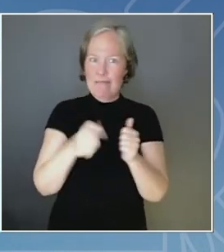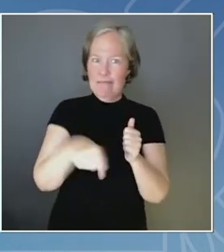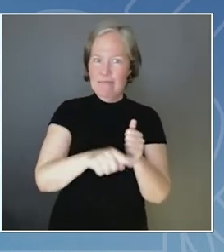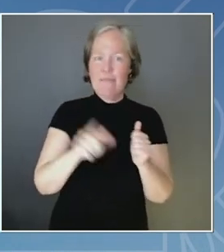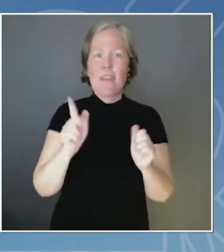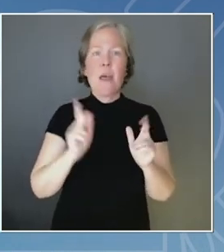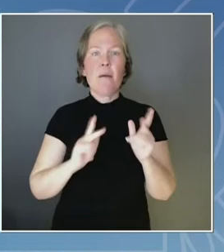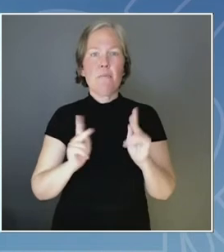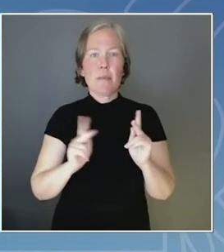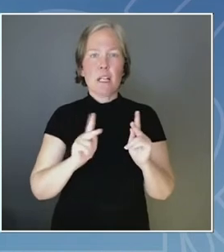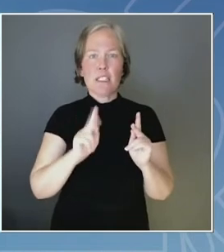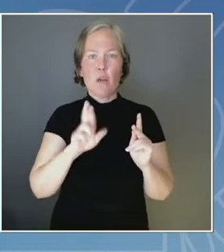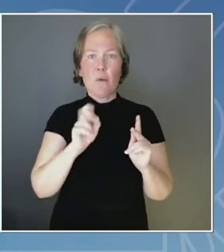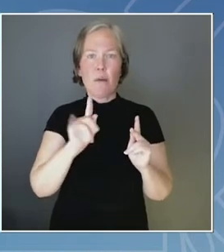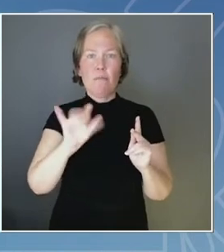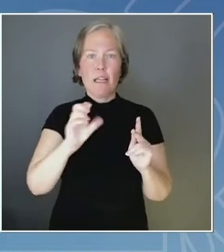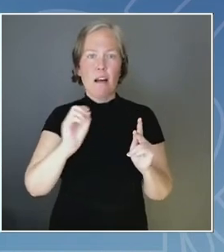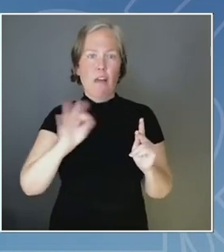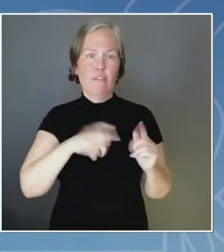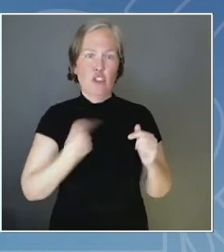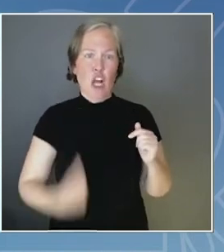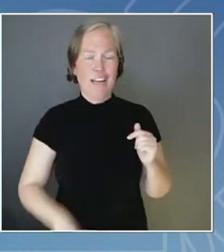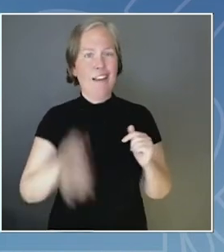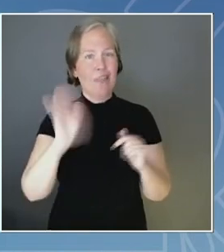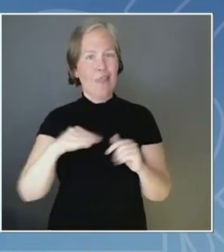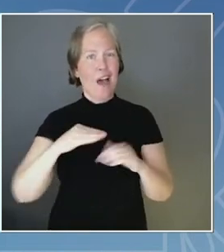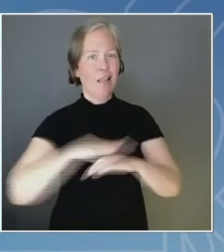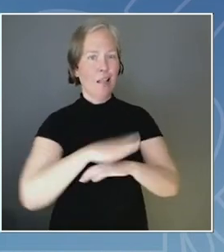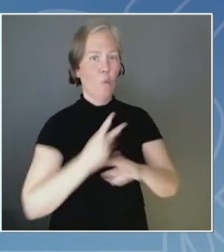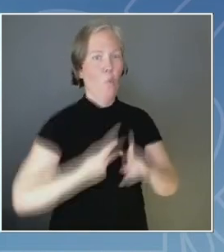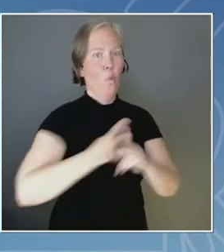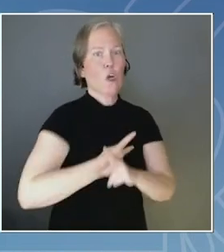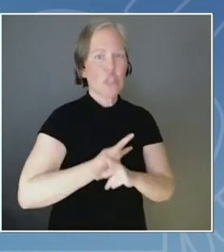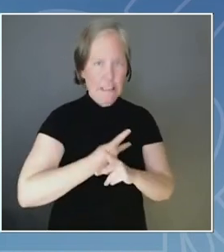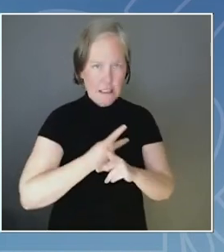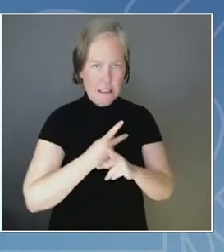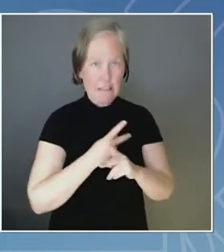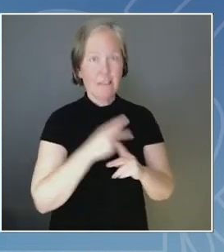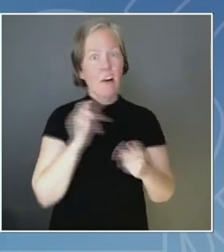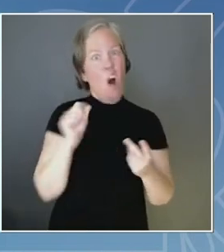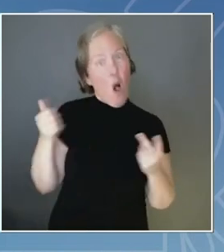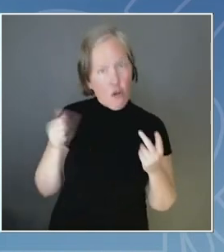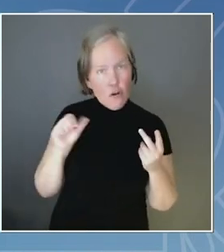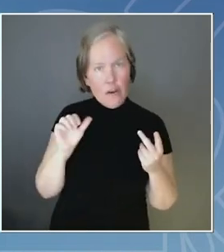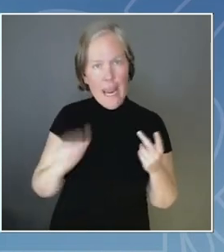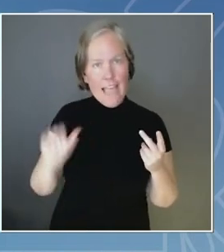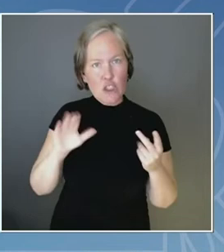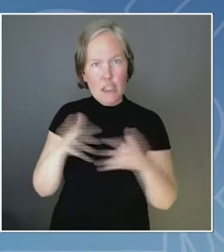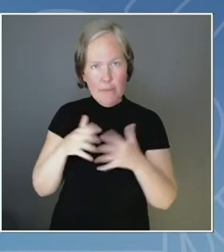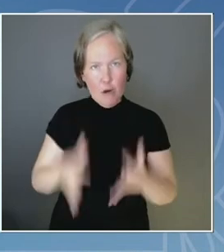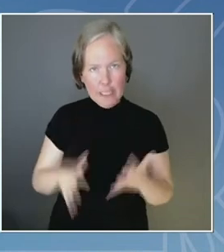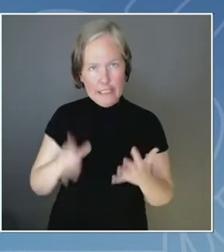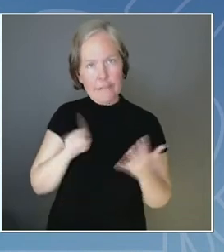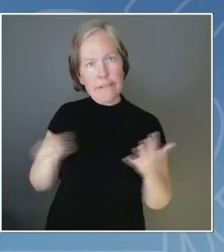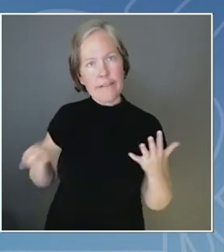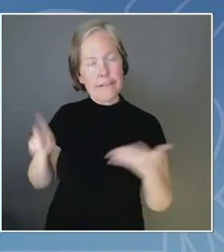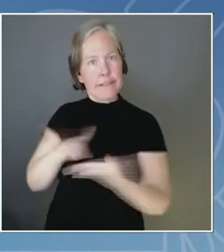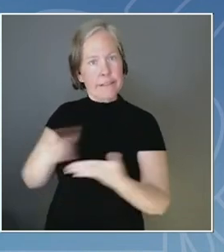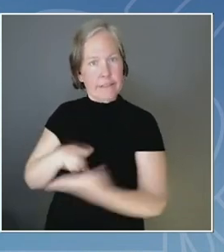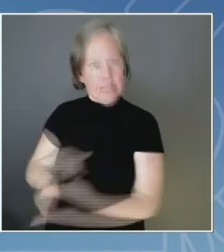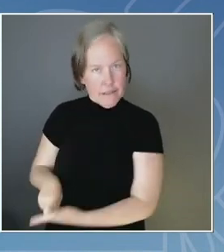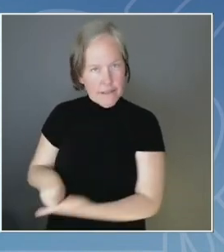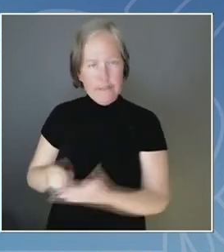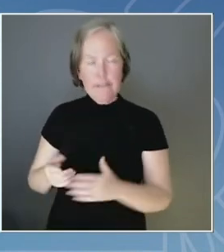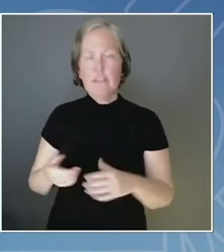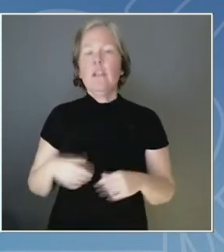be flaming the fans of discrimination against all Asian Americans. We are committed to both combating